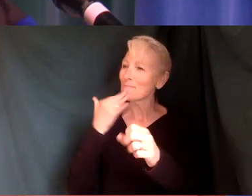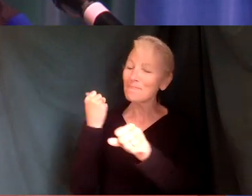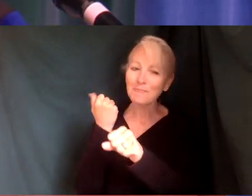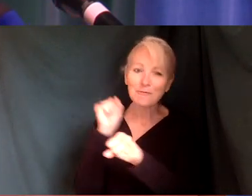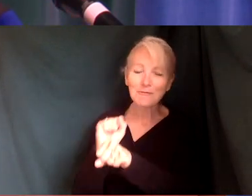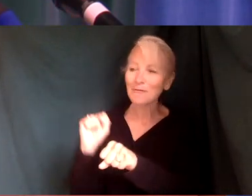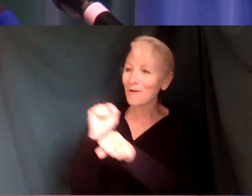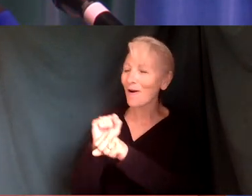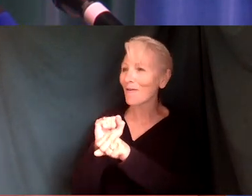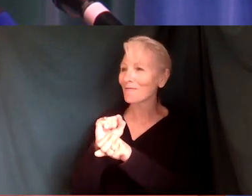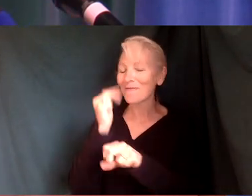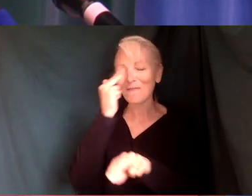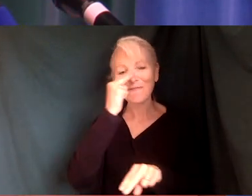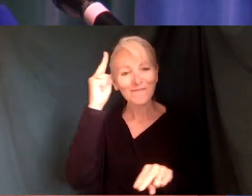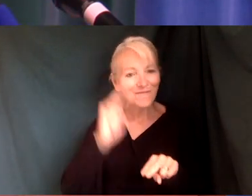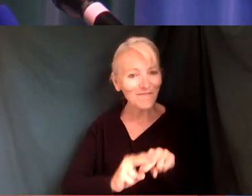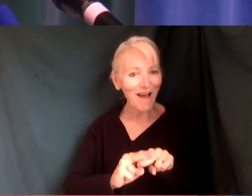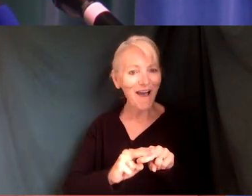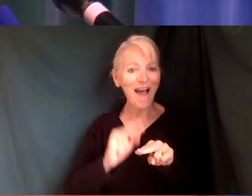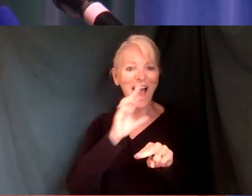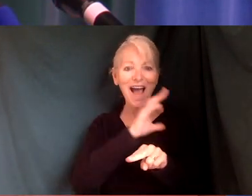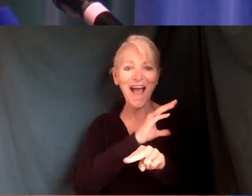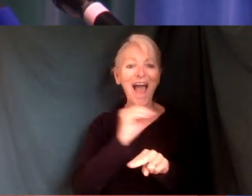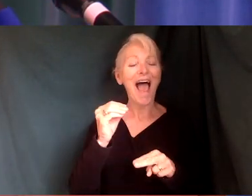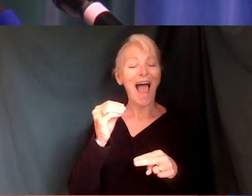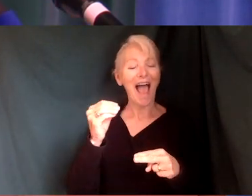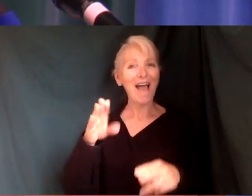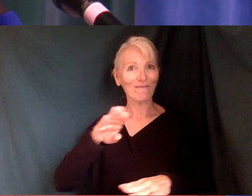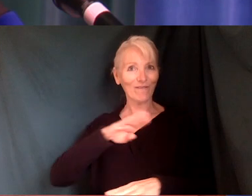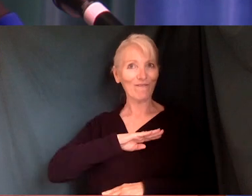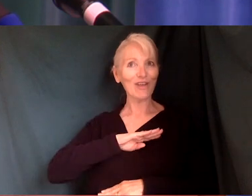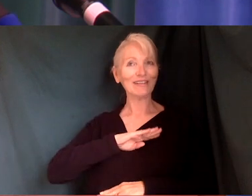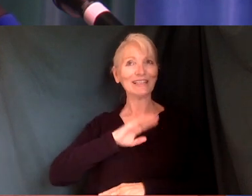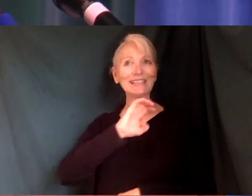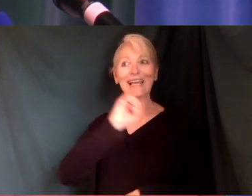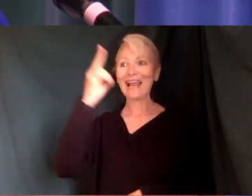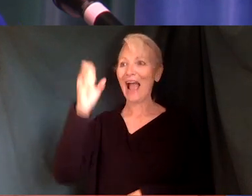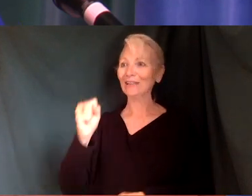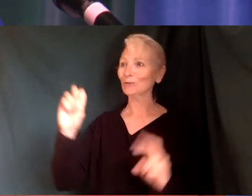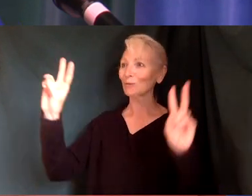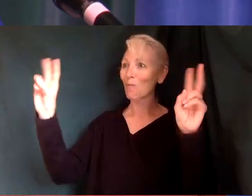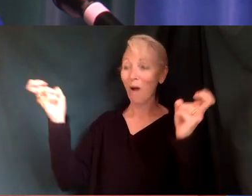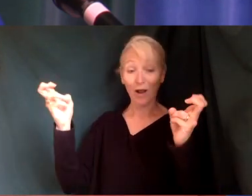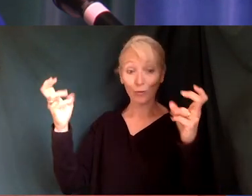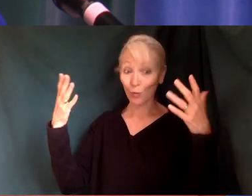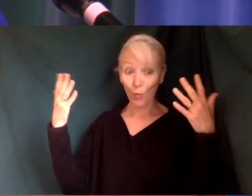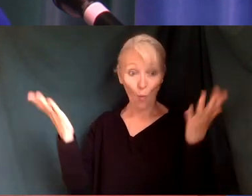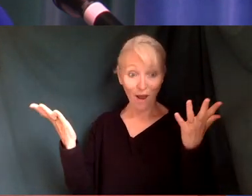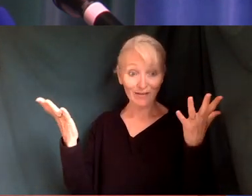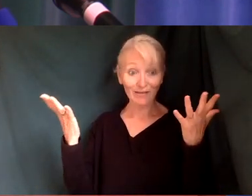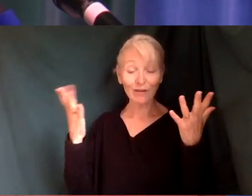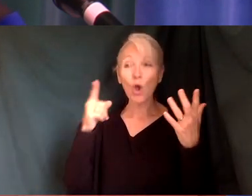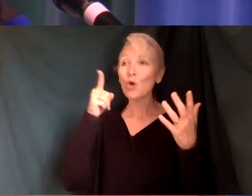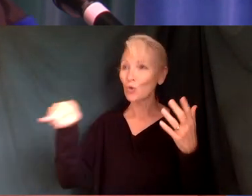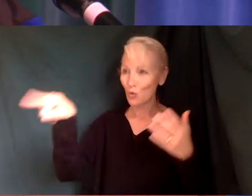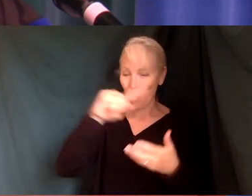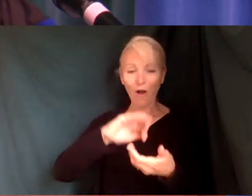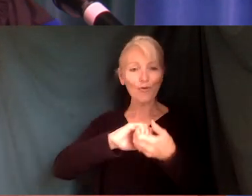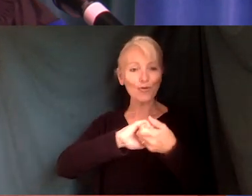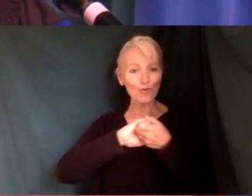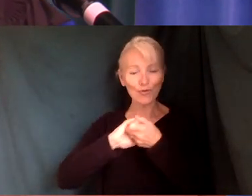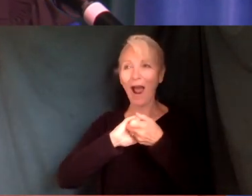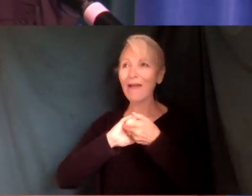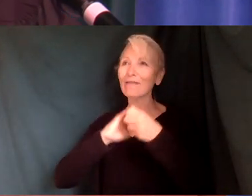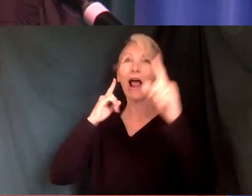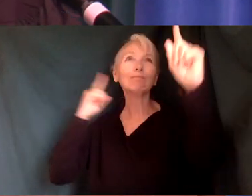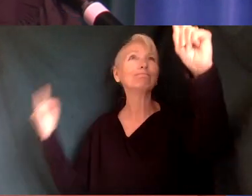learners, fun-loving, and dedicated to fulfilling the motto of East Anchorage High School, to be united in